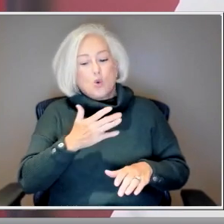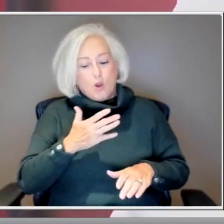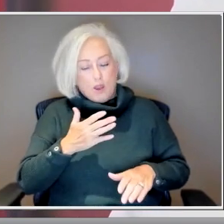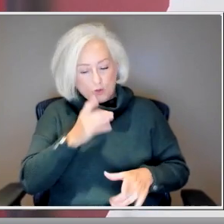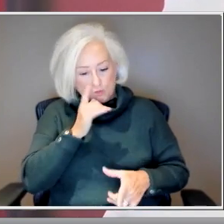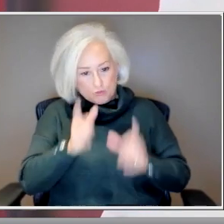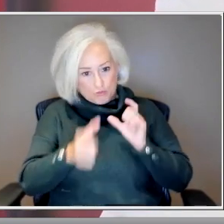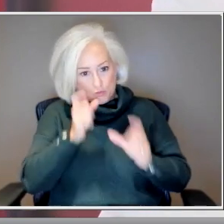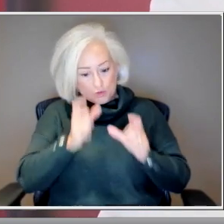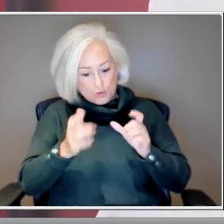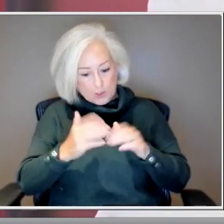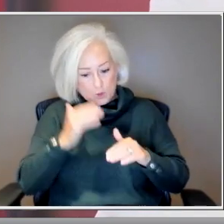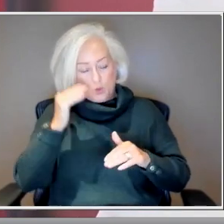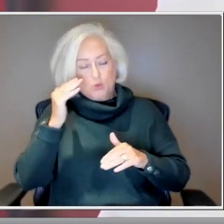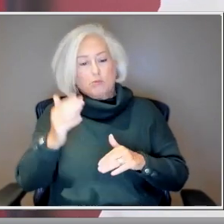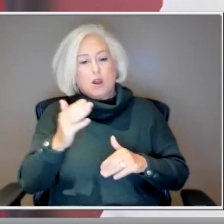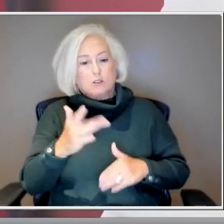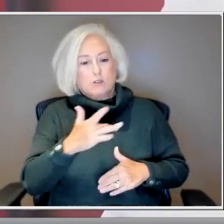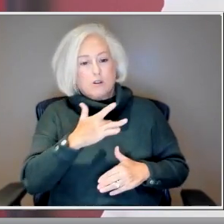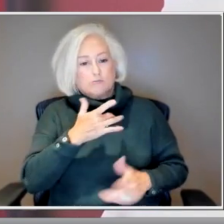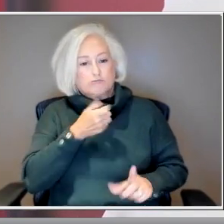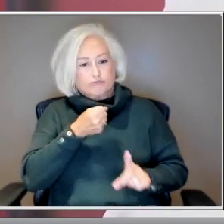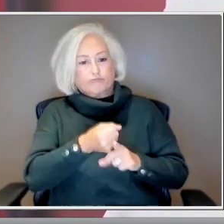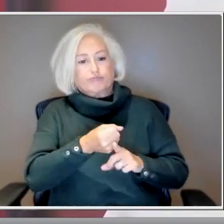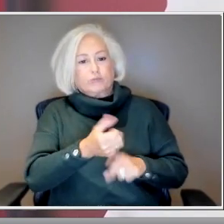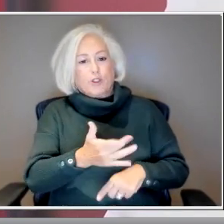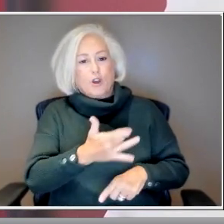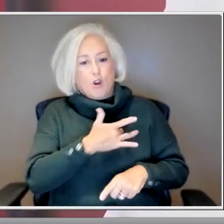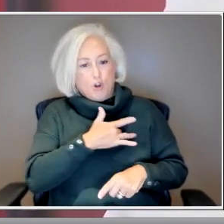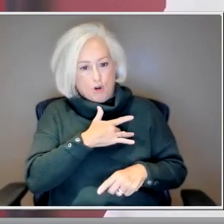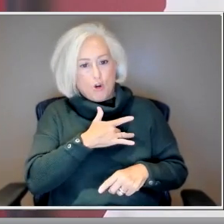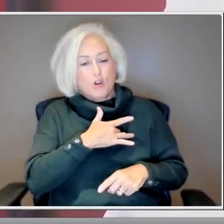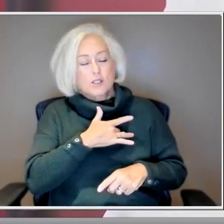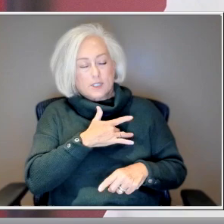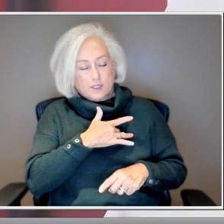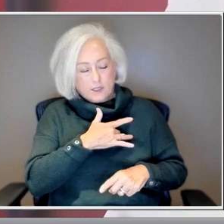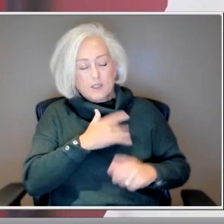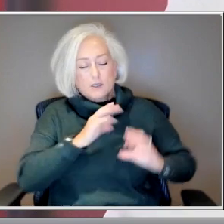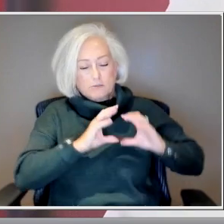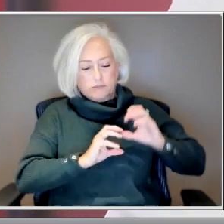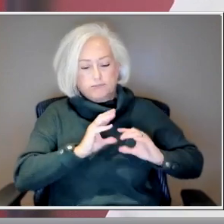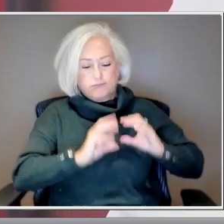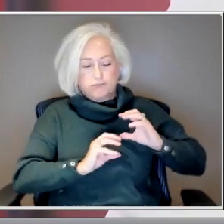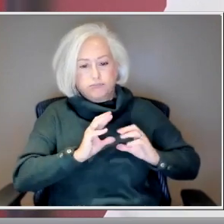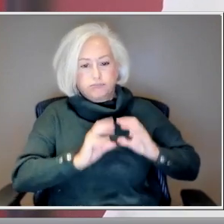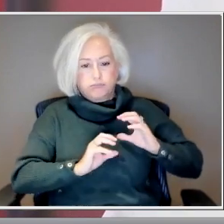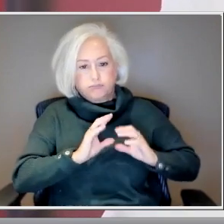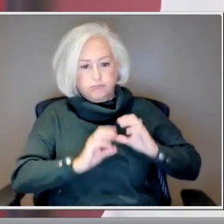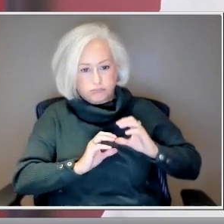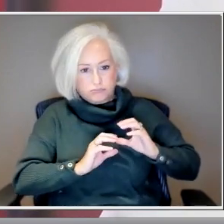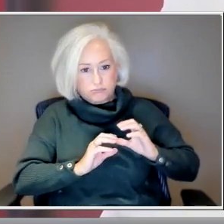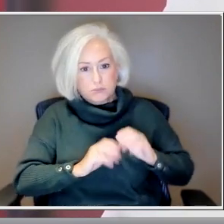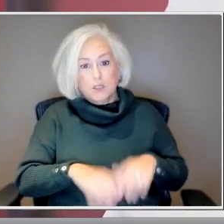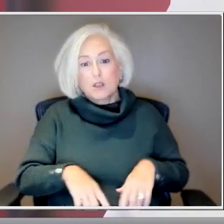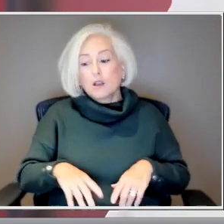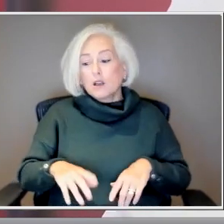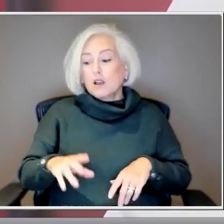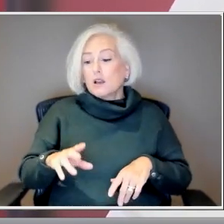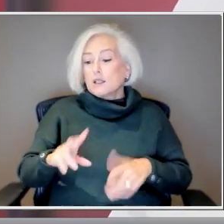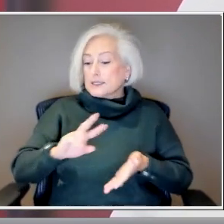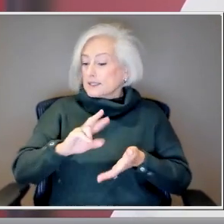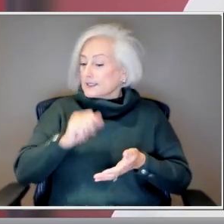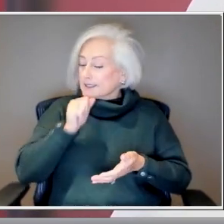have some underlying cardiovascular issues, you certainly have to be more cognizant of that, but doesn't mean that people that don't have any excuse